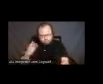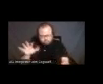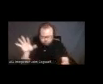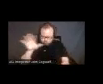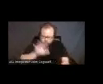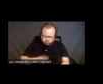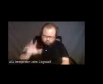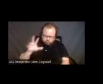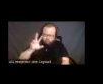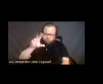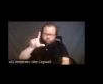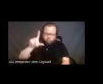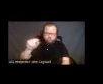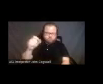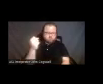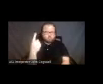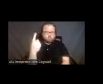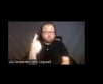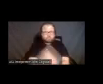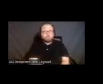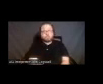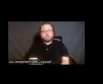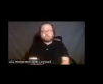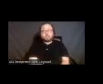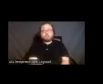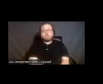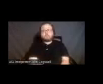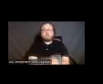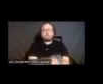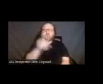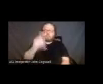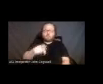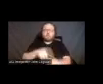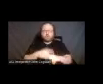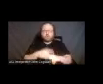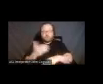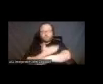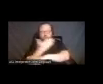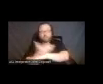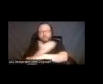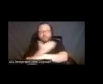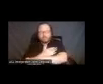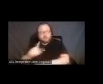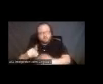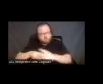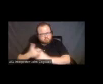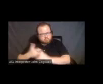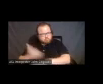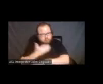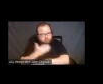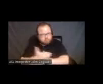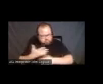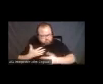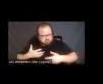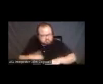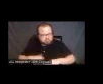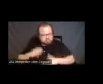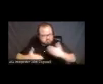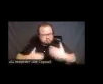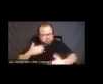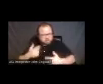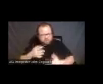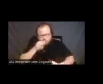around 2011. It was needed to be renovated, and so they had started the renovation. It was due